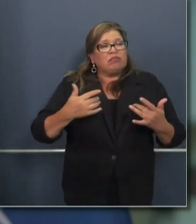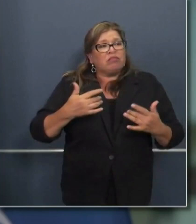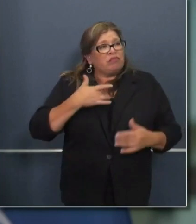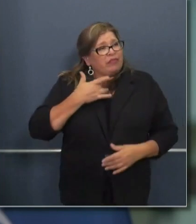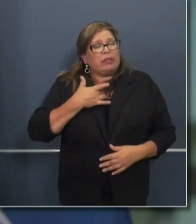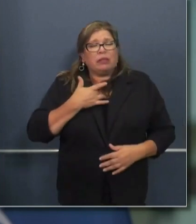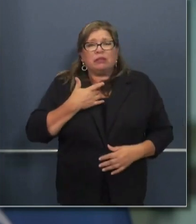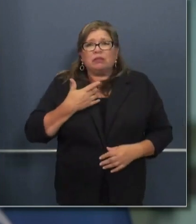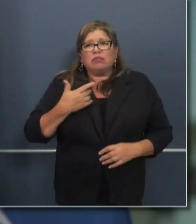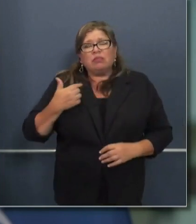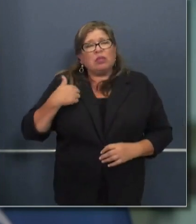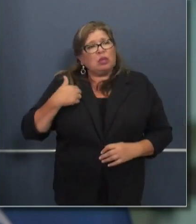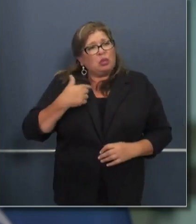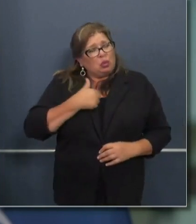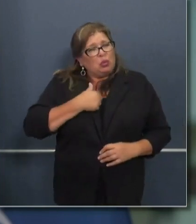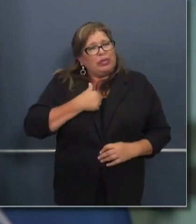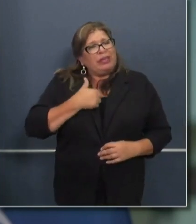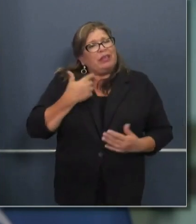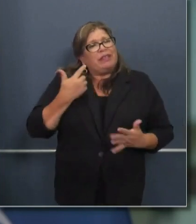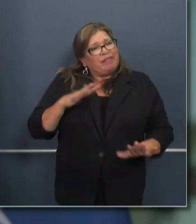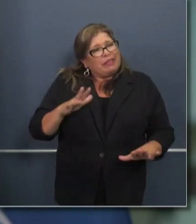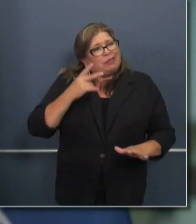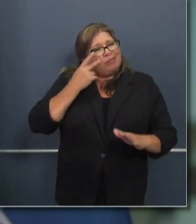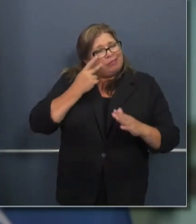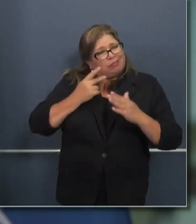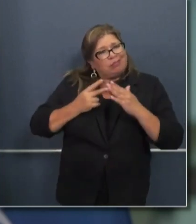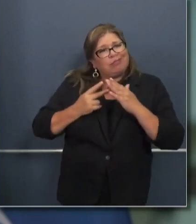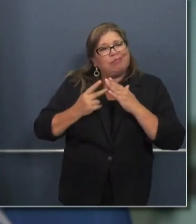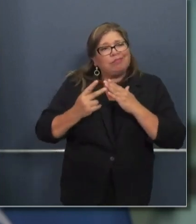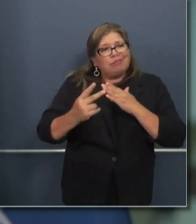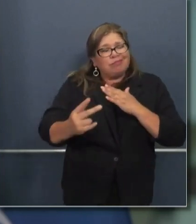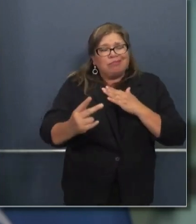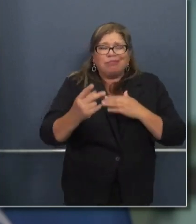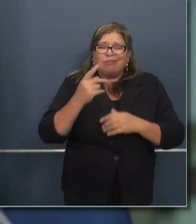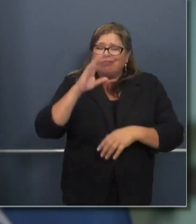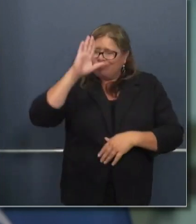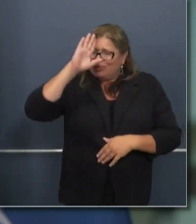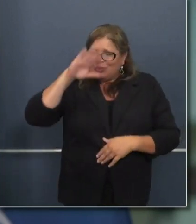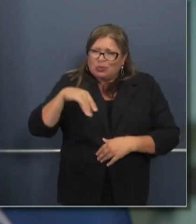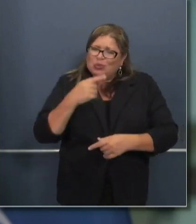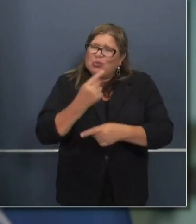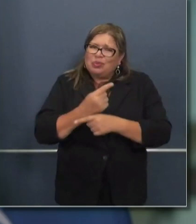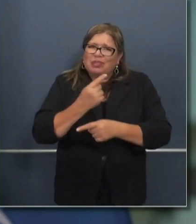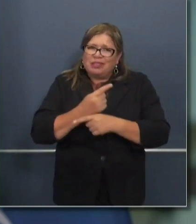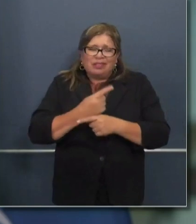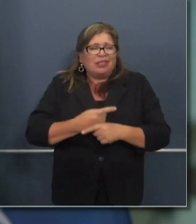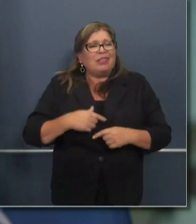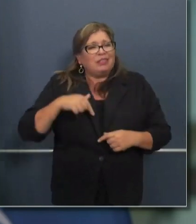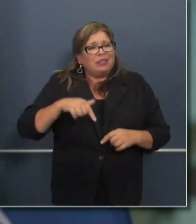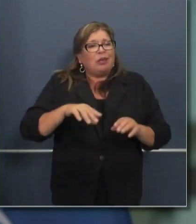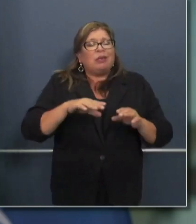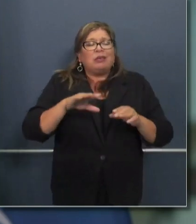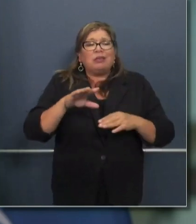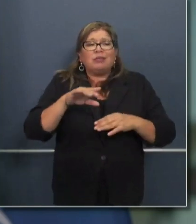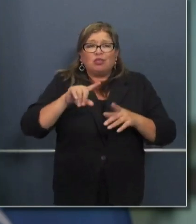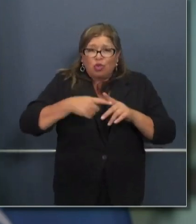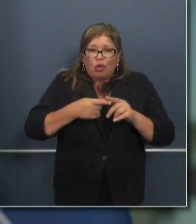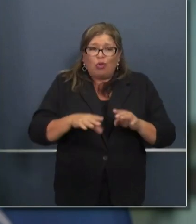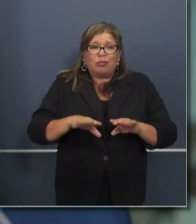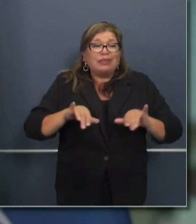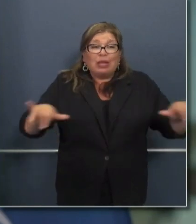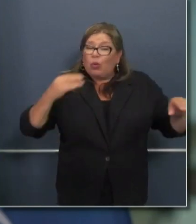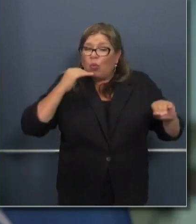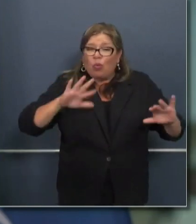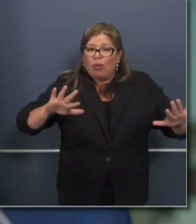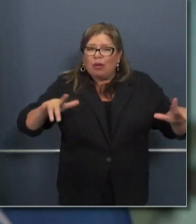anticipated the likelihood as we reopened of these numbers increasing, and they have. And I'm